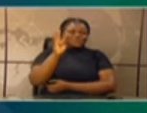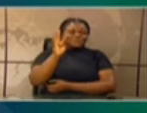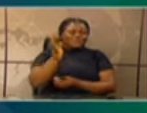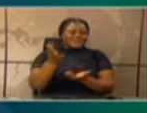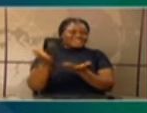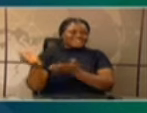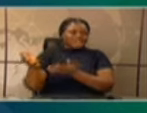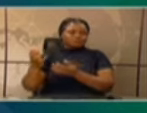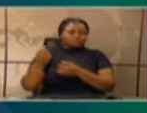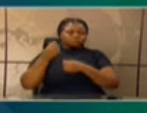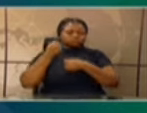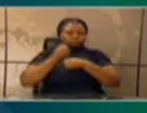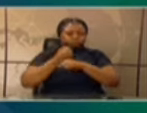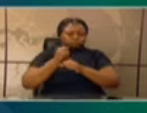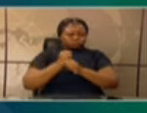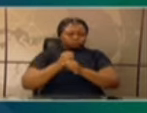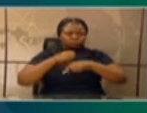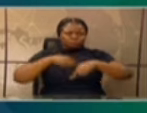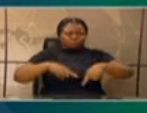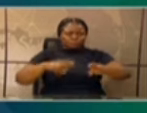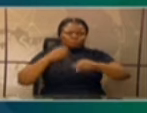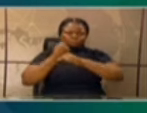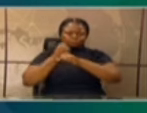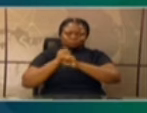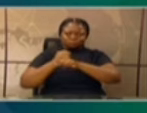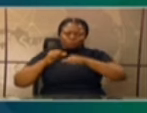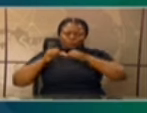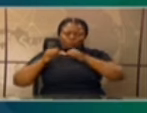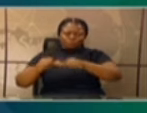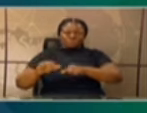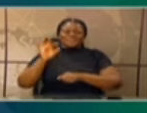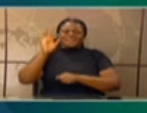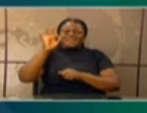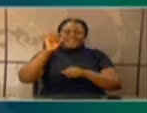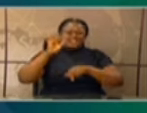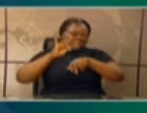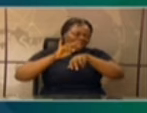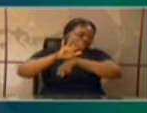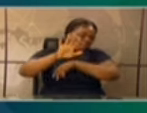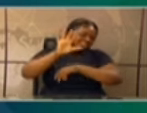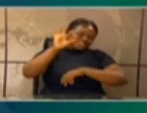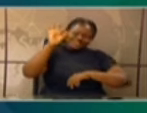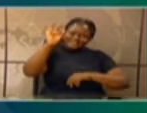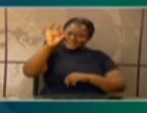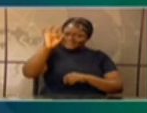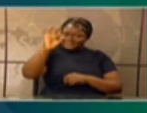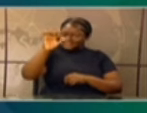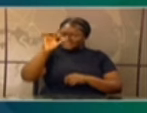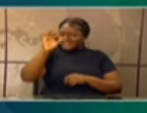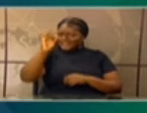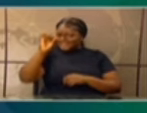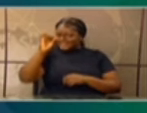1924. Construction was continuing in the early 1980s. Sadly, we found the motorway in